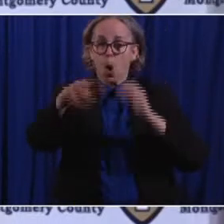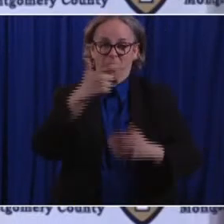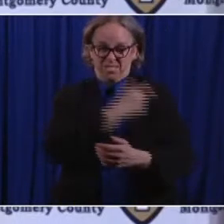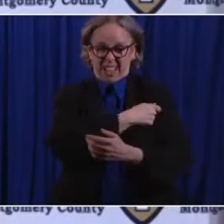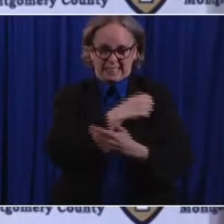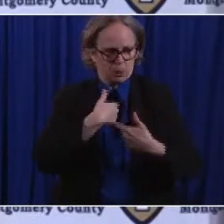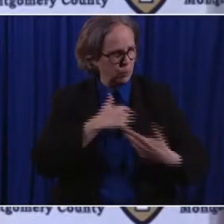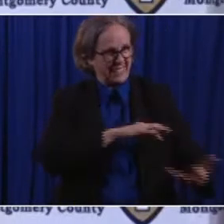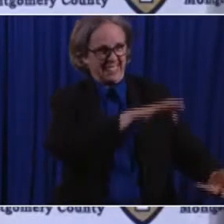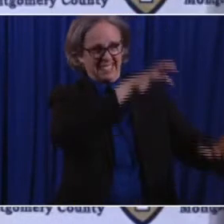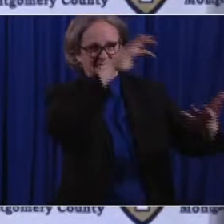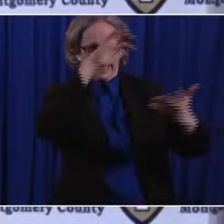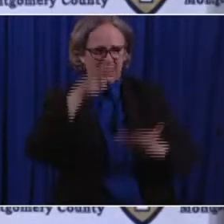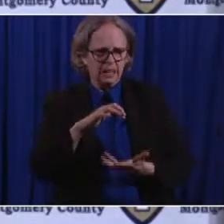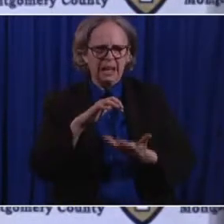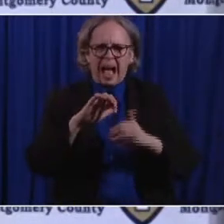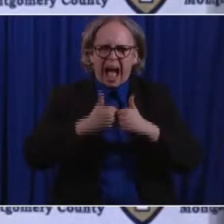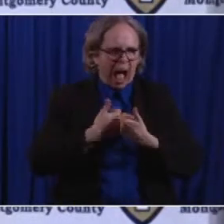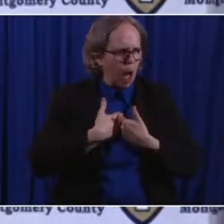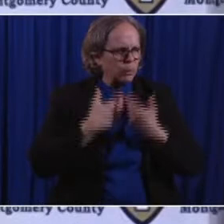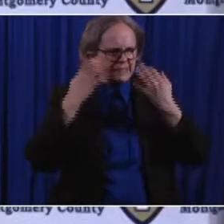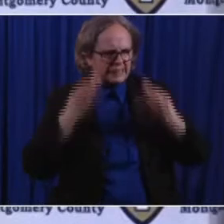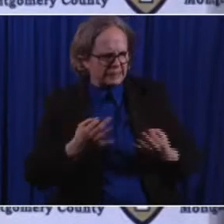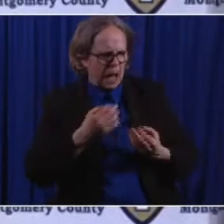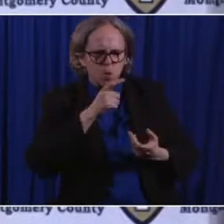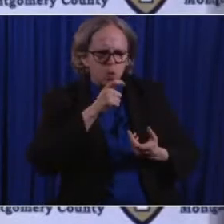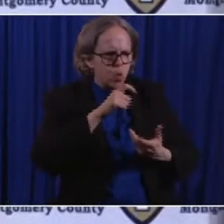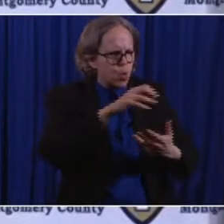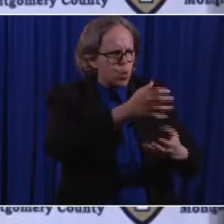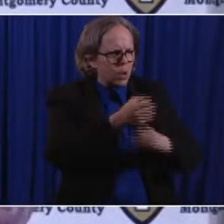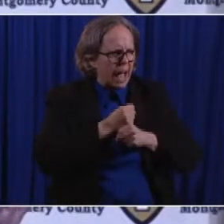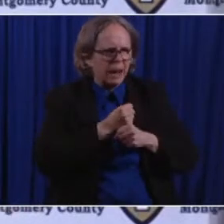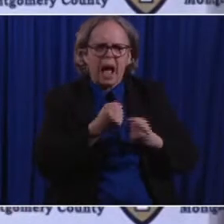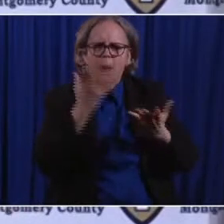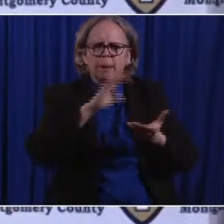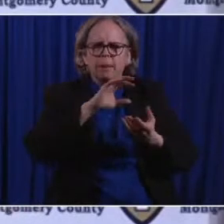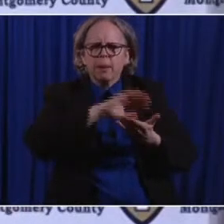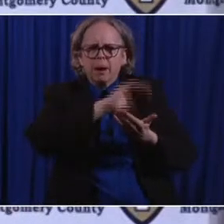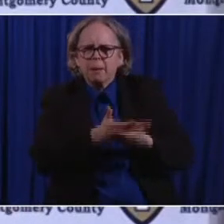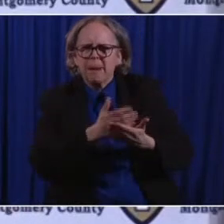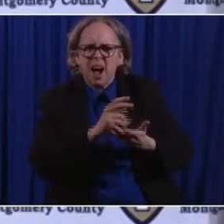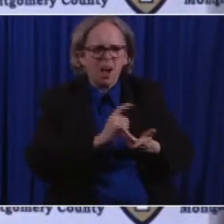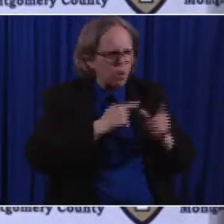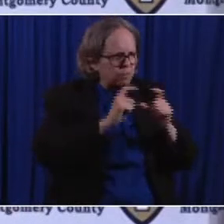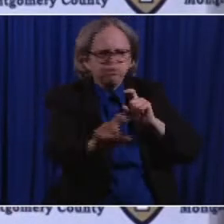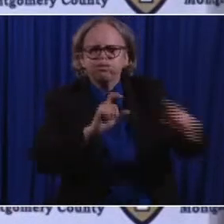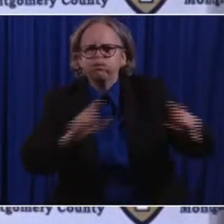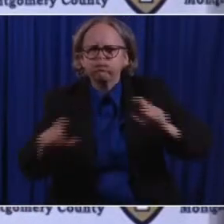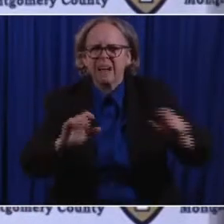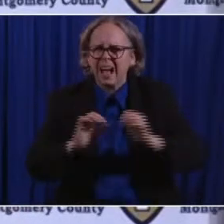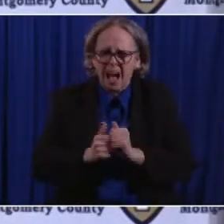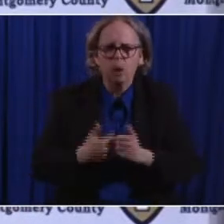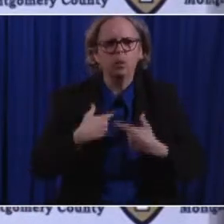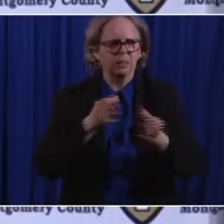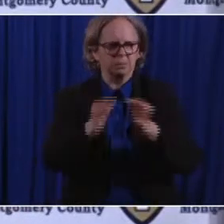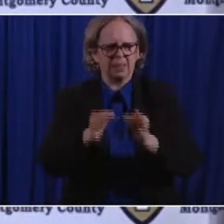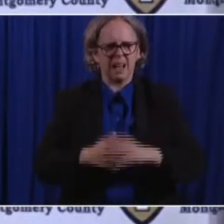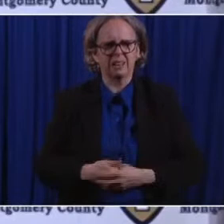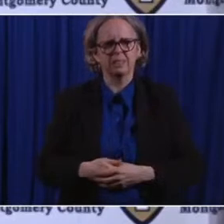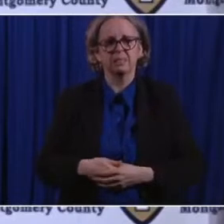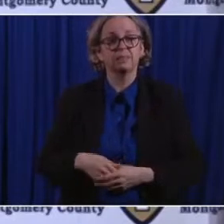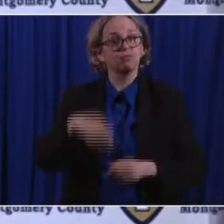recall, we started really focusing on the most vulnerable people. We started in our nursing homes, assisted living. We started with those